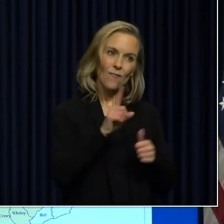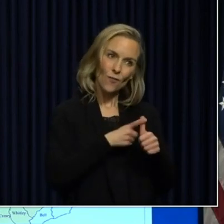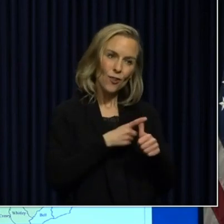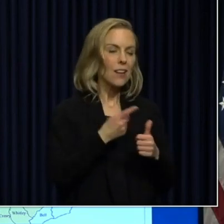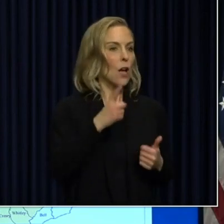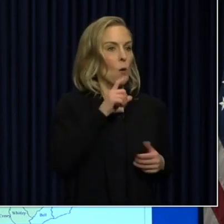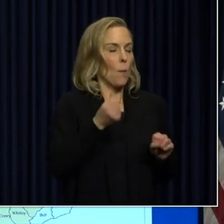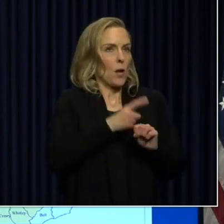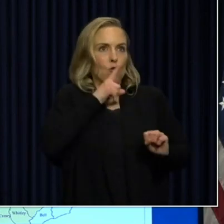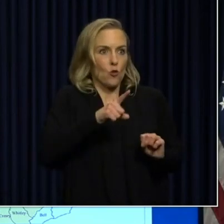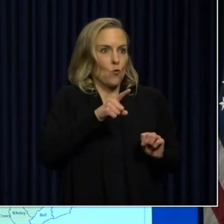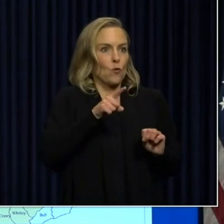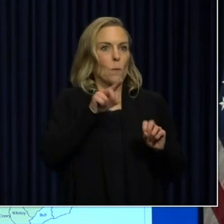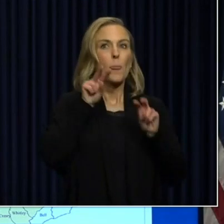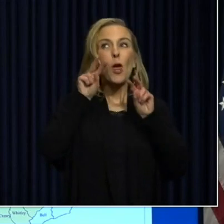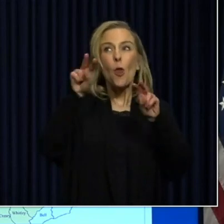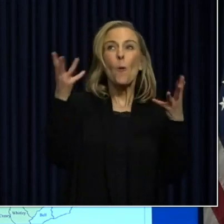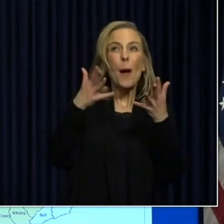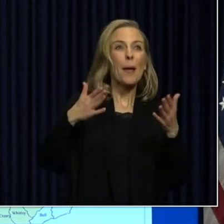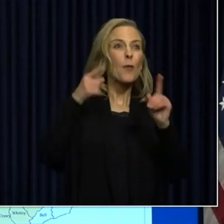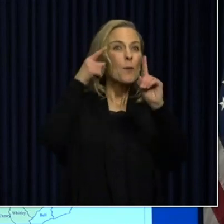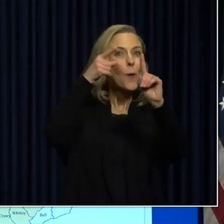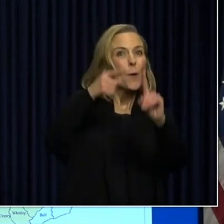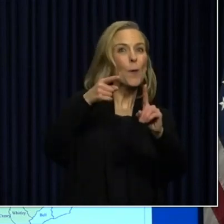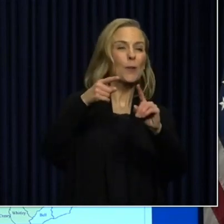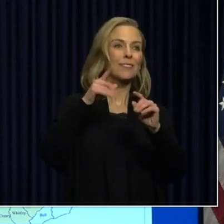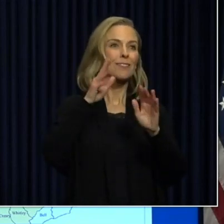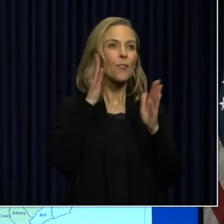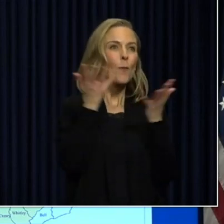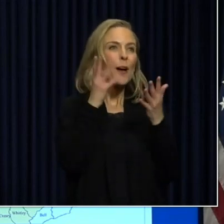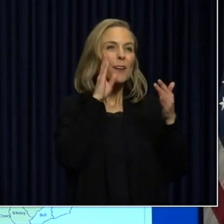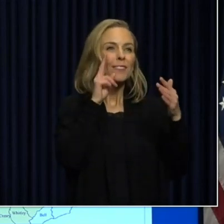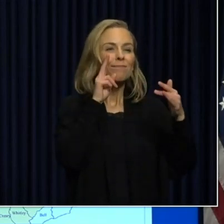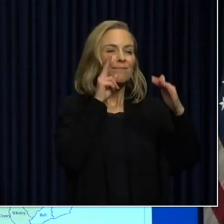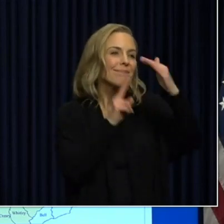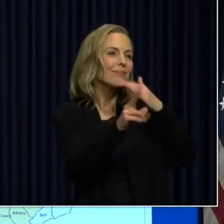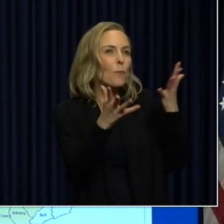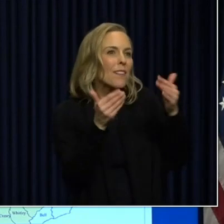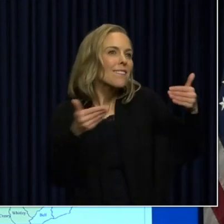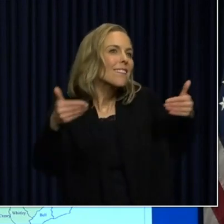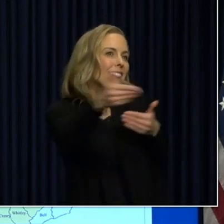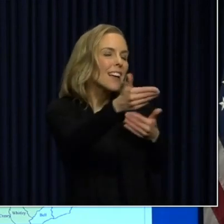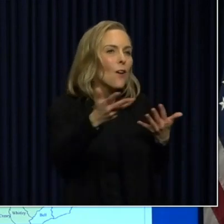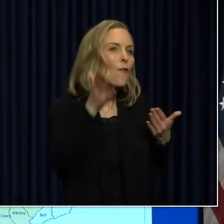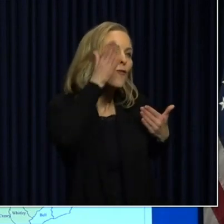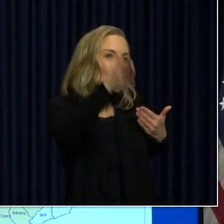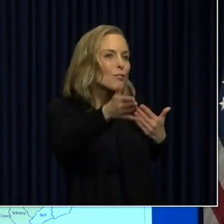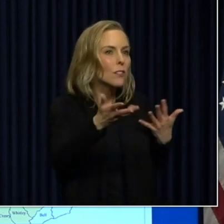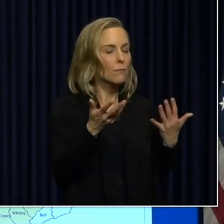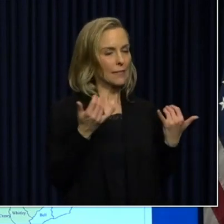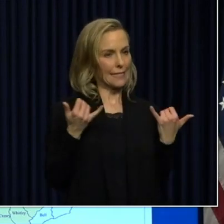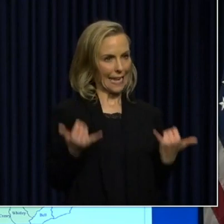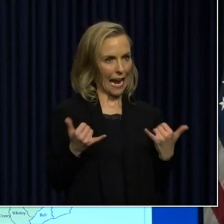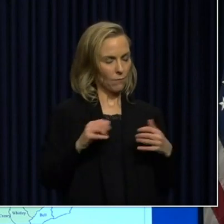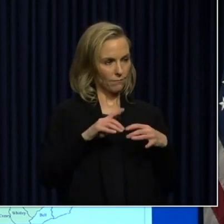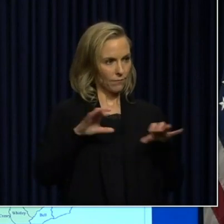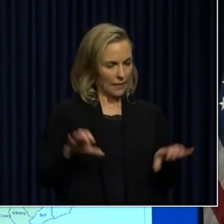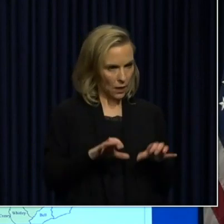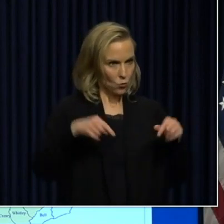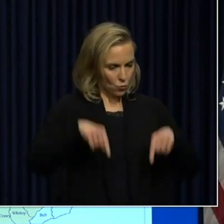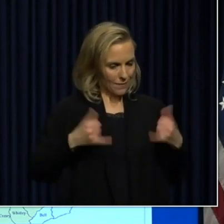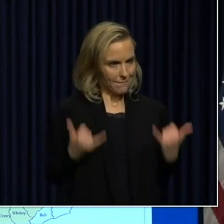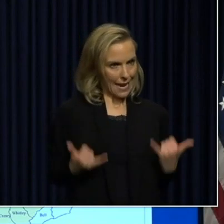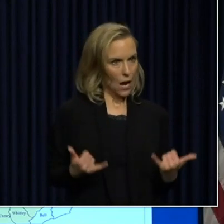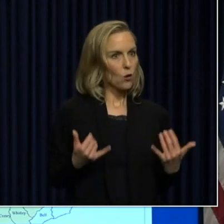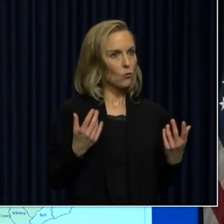sure, as much as we're looking at those benchmarks and we're looking at the future, that we are acting in the present and we are doing the